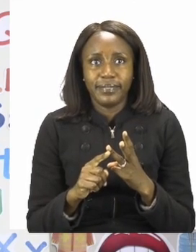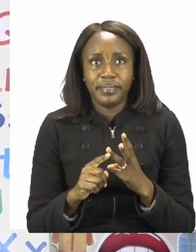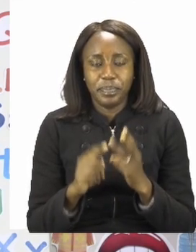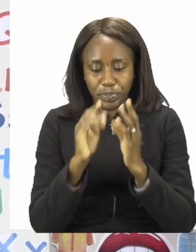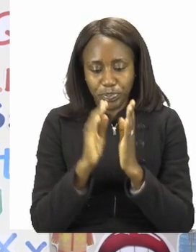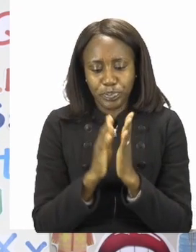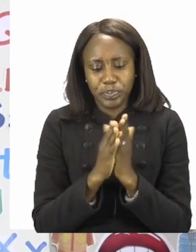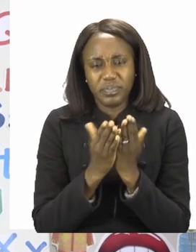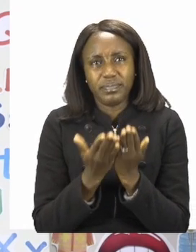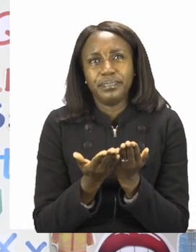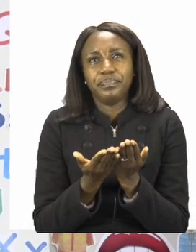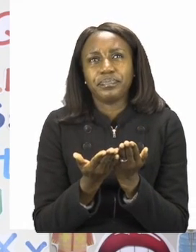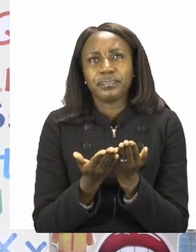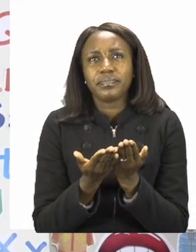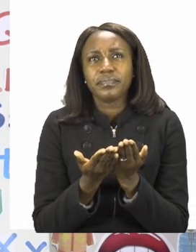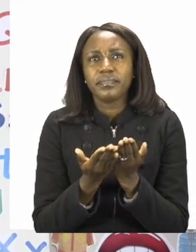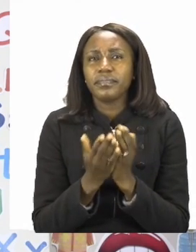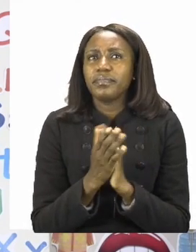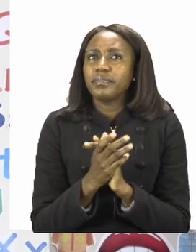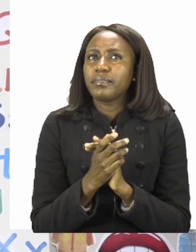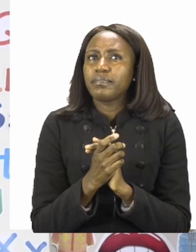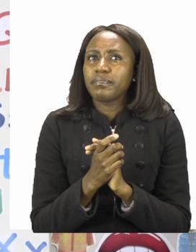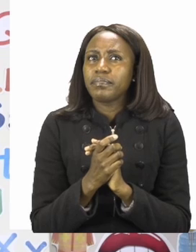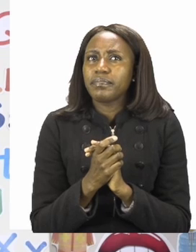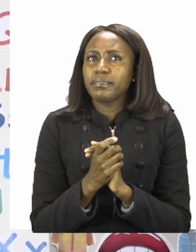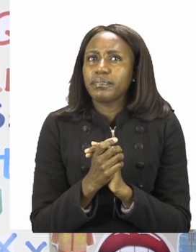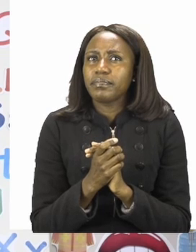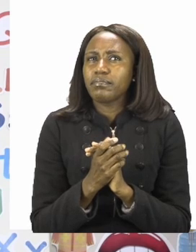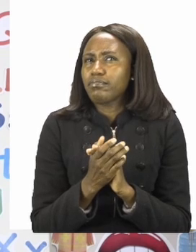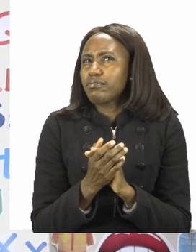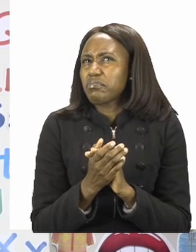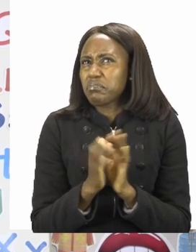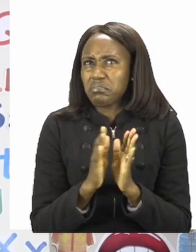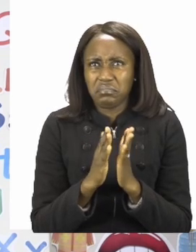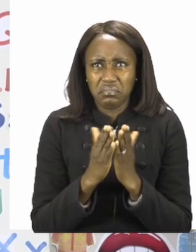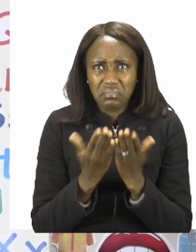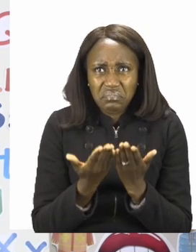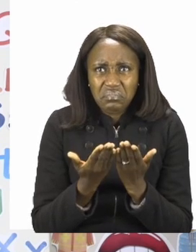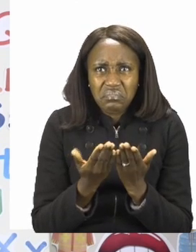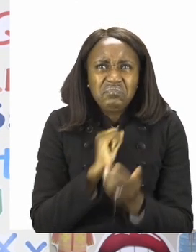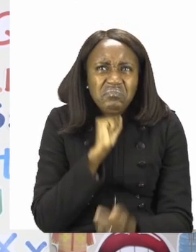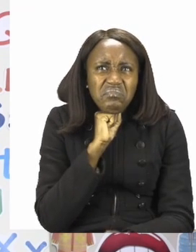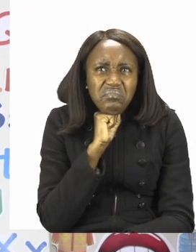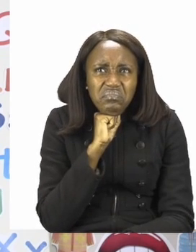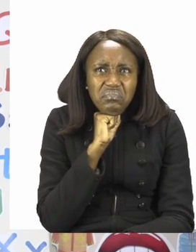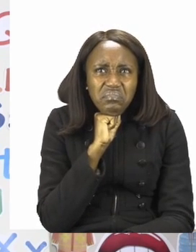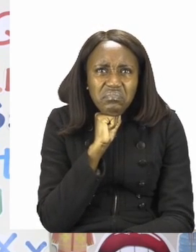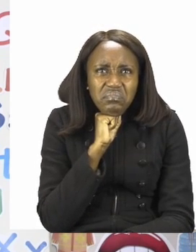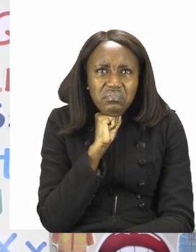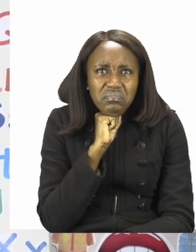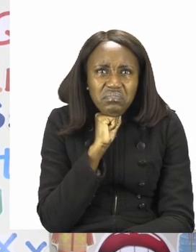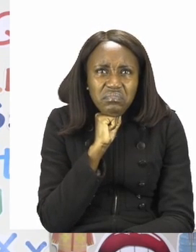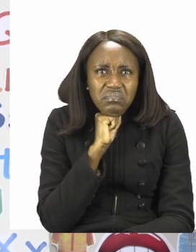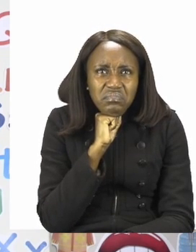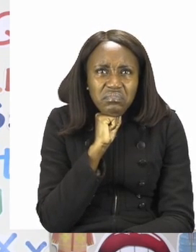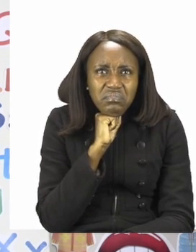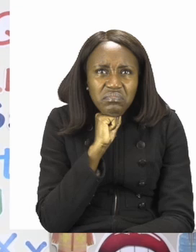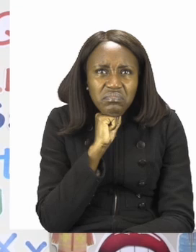is the book. Now, let's see. Does the book make a loud sound?